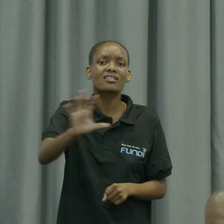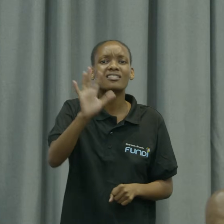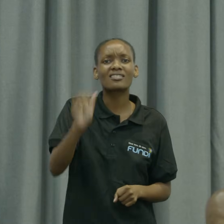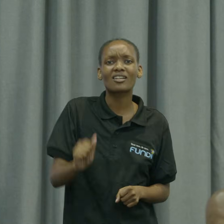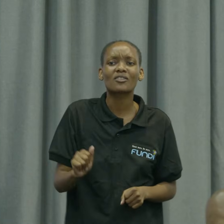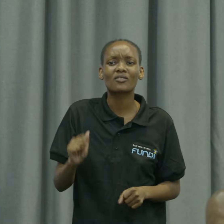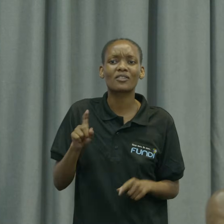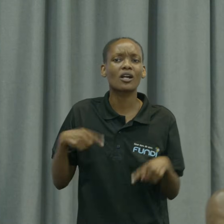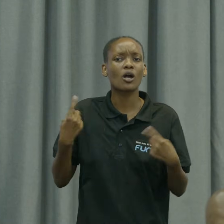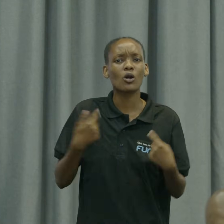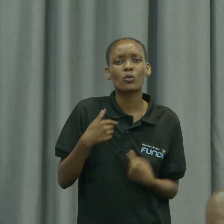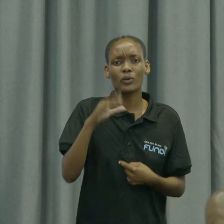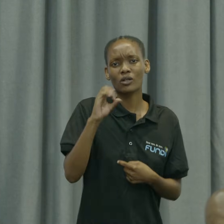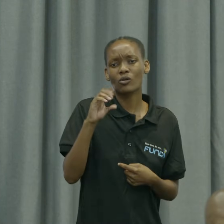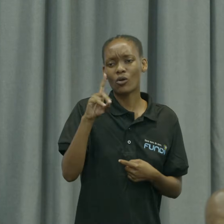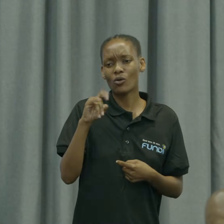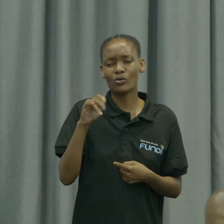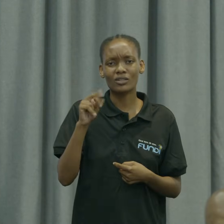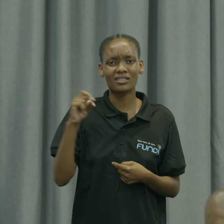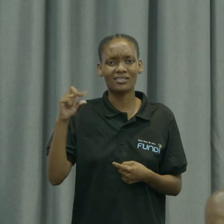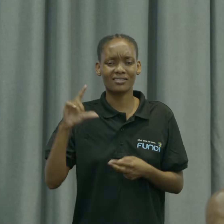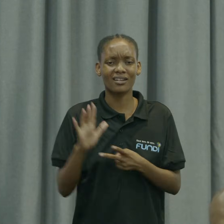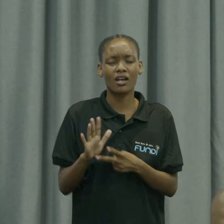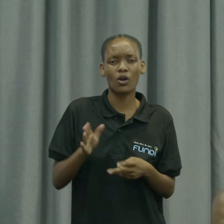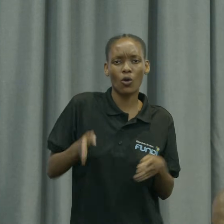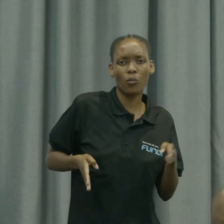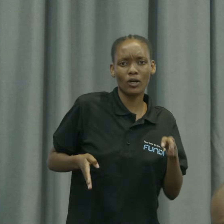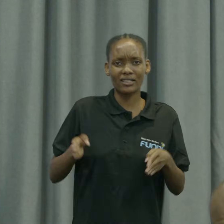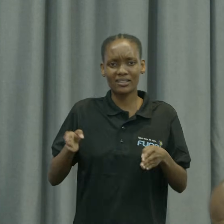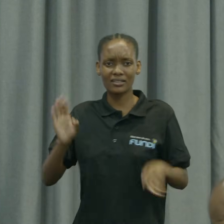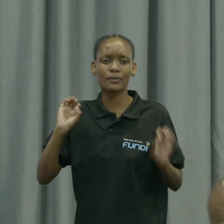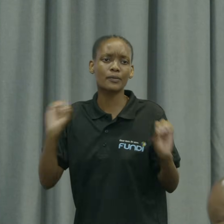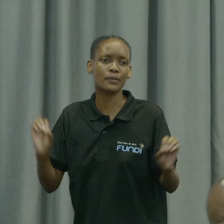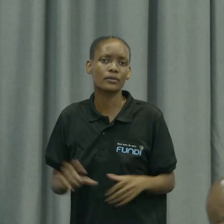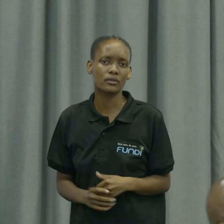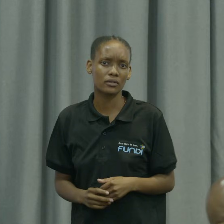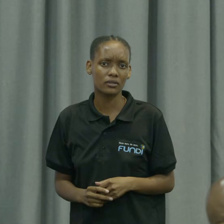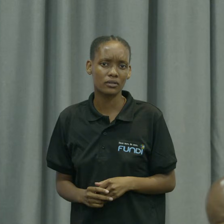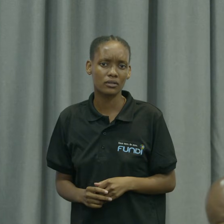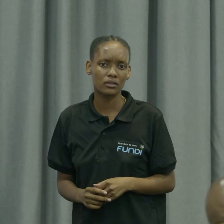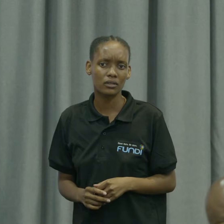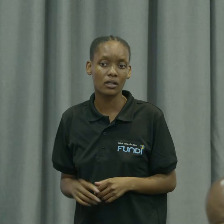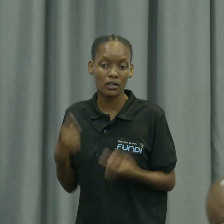coding and robotics? What happened today?